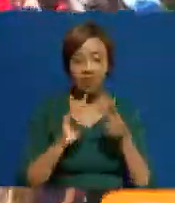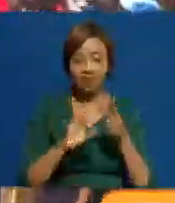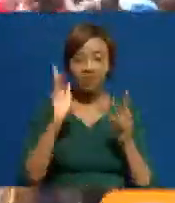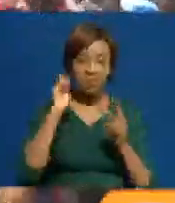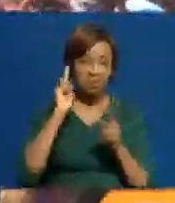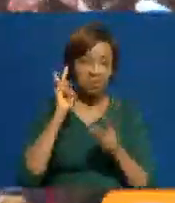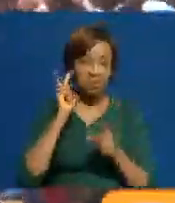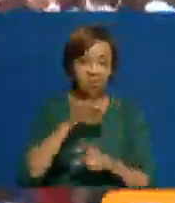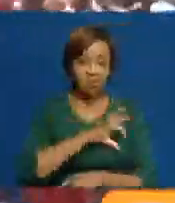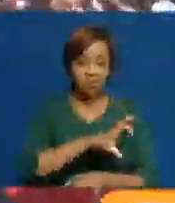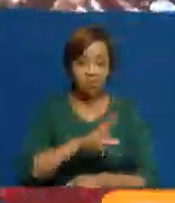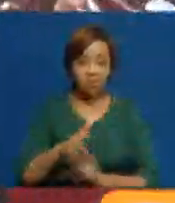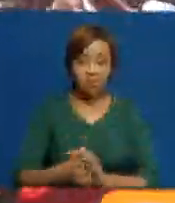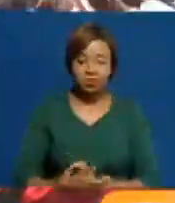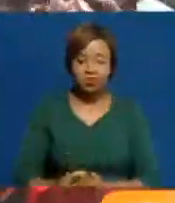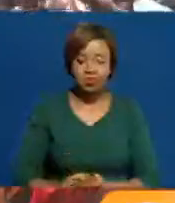counties.